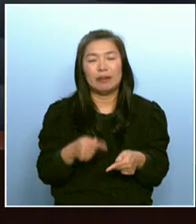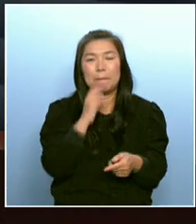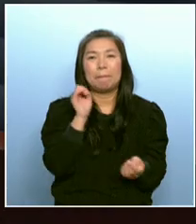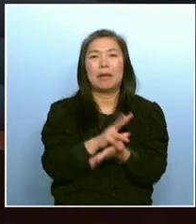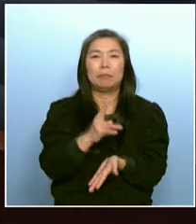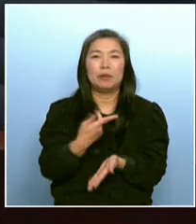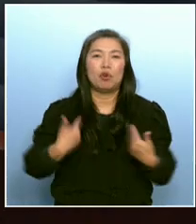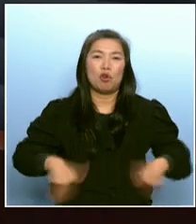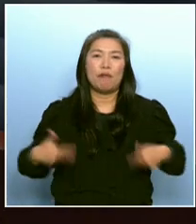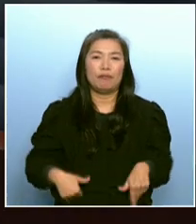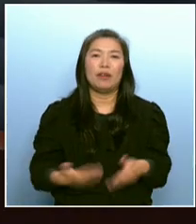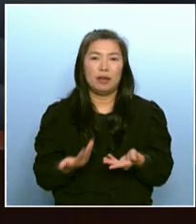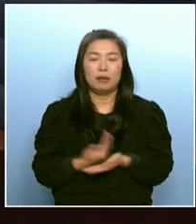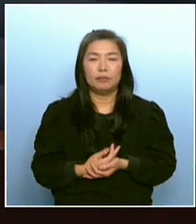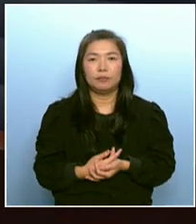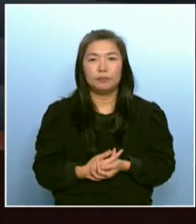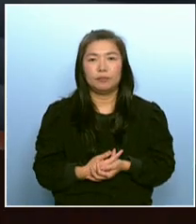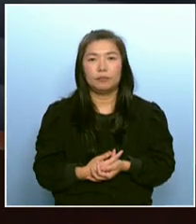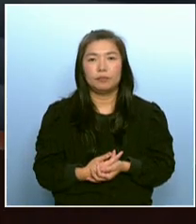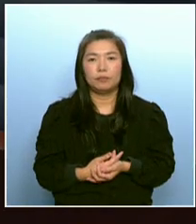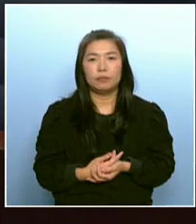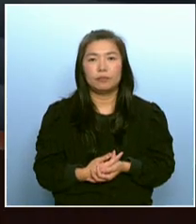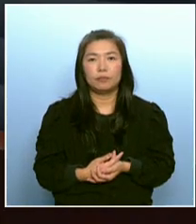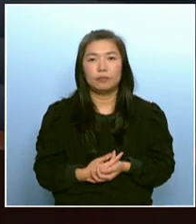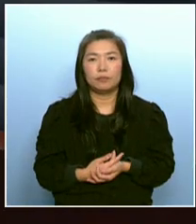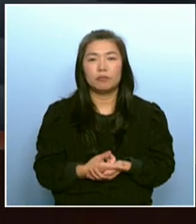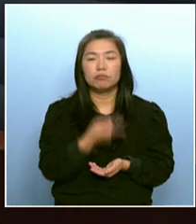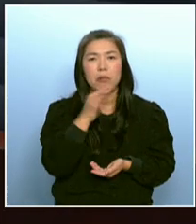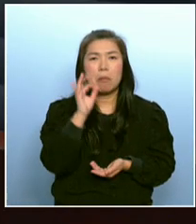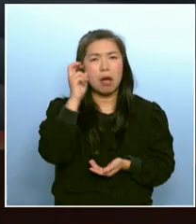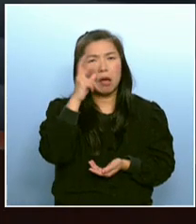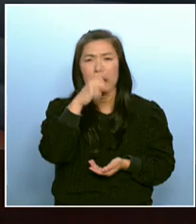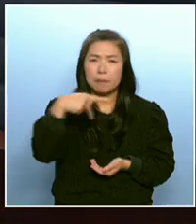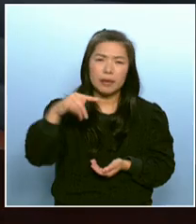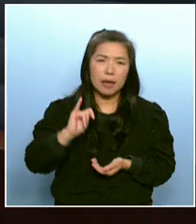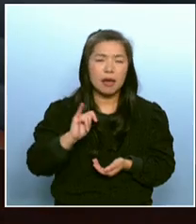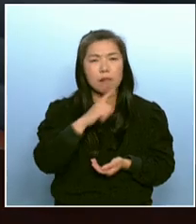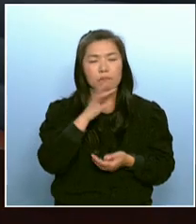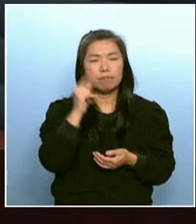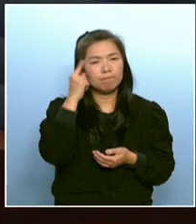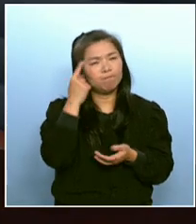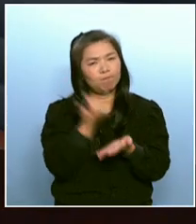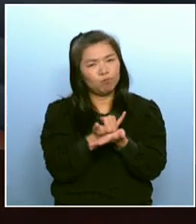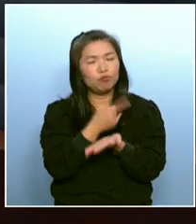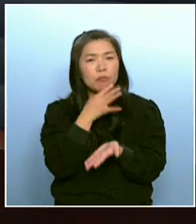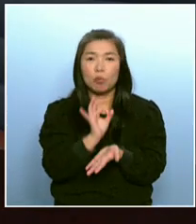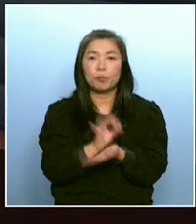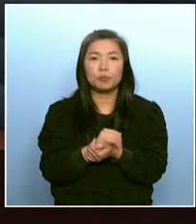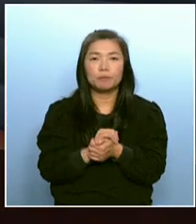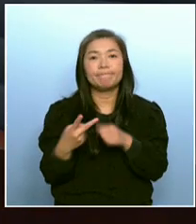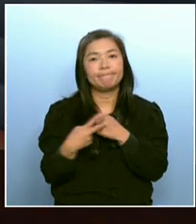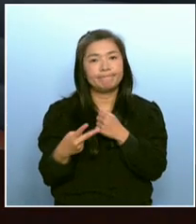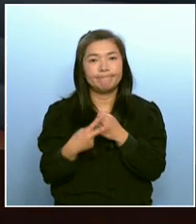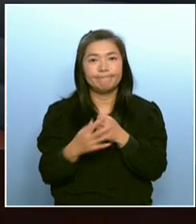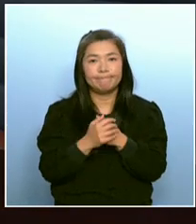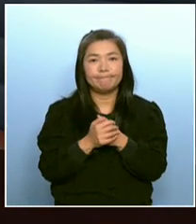so I'm worried about the usage rate. I don't want any resources to be put to waste. Will the government adopt any